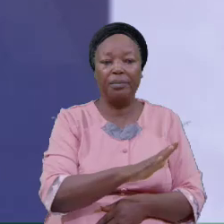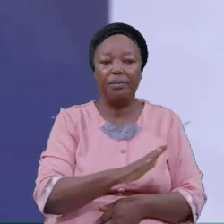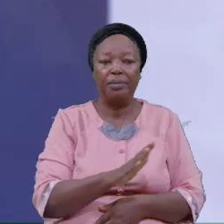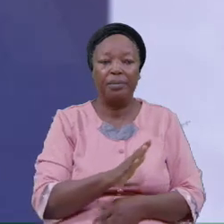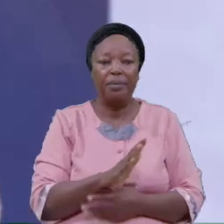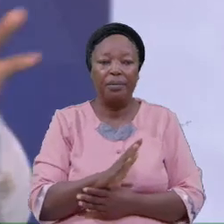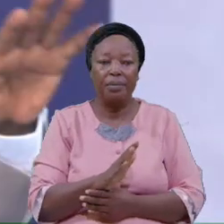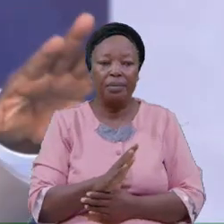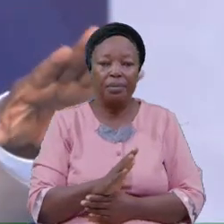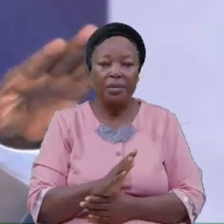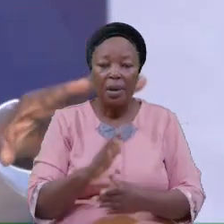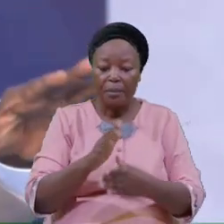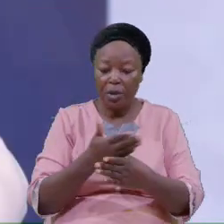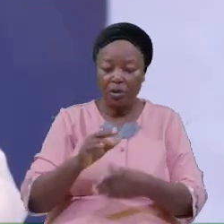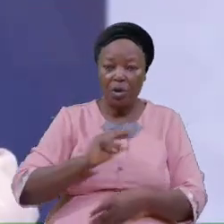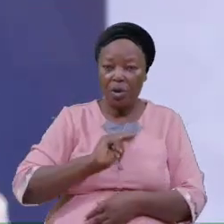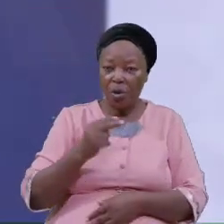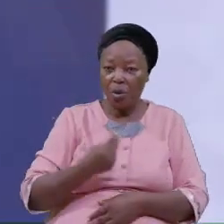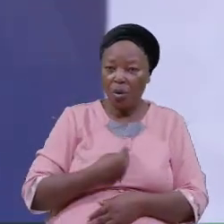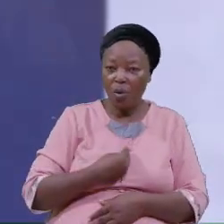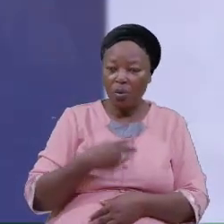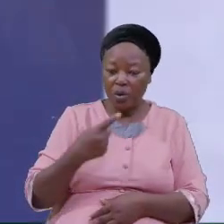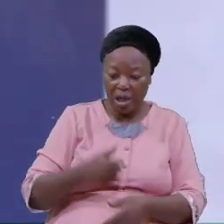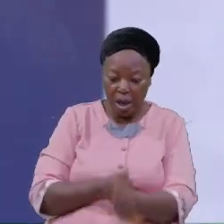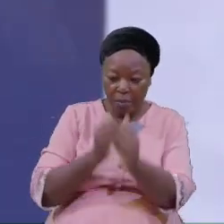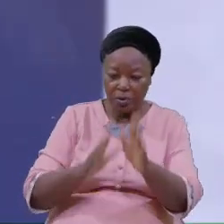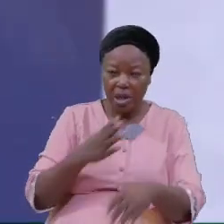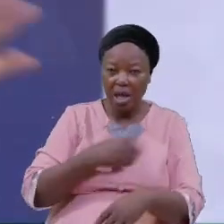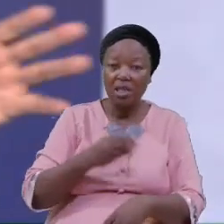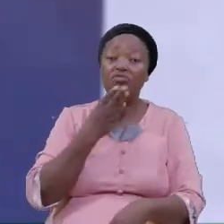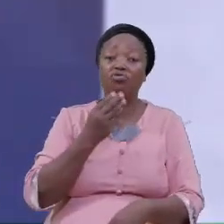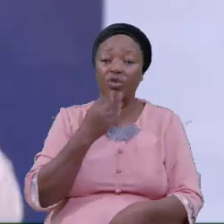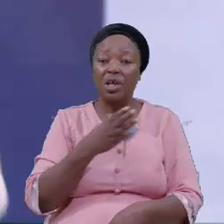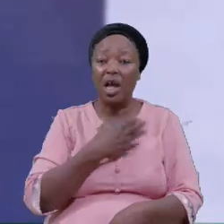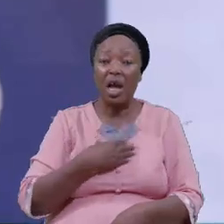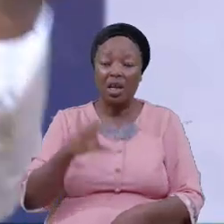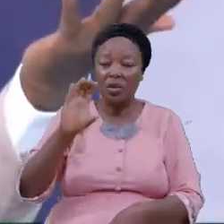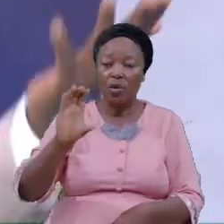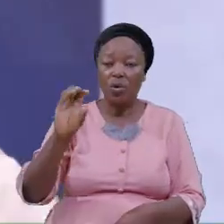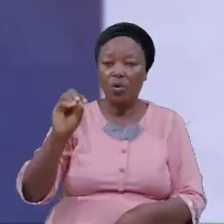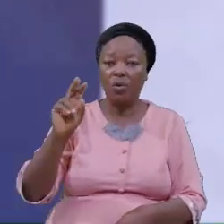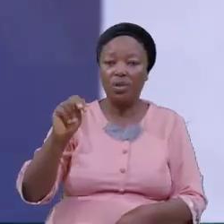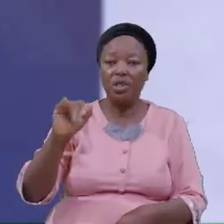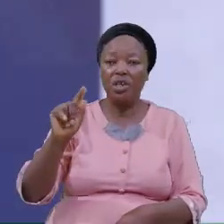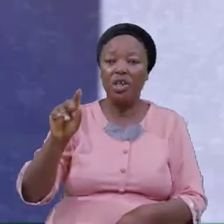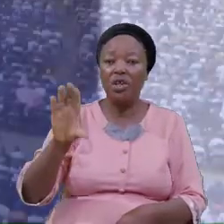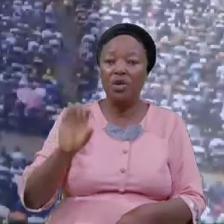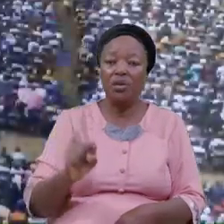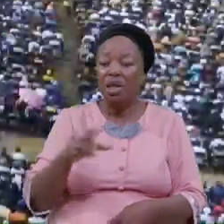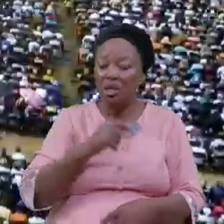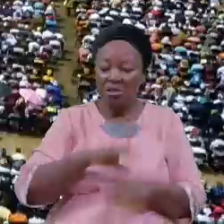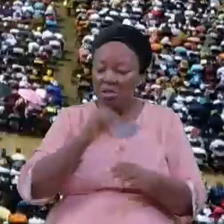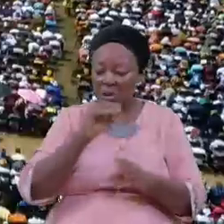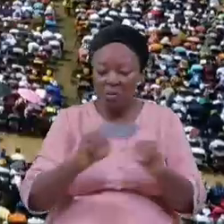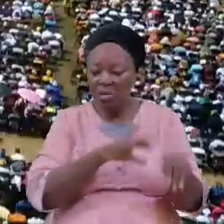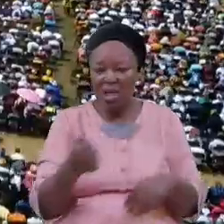Between us, the apostles and the Jews, and Cornelius, he put no difference between us and them.